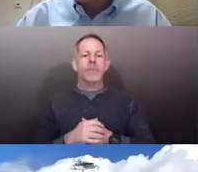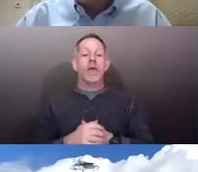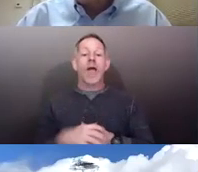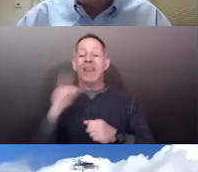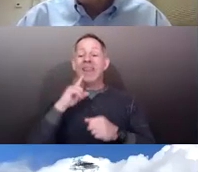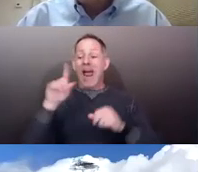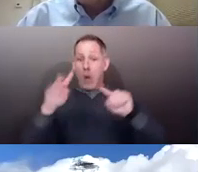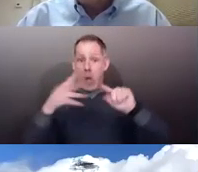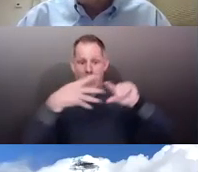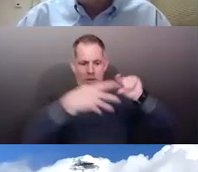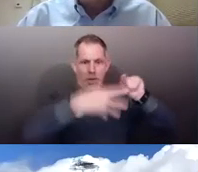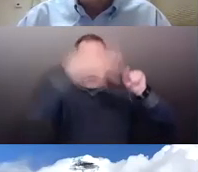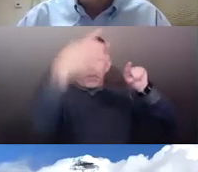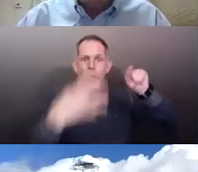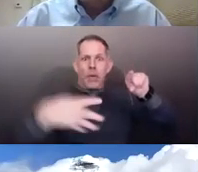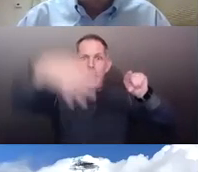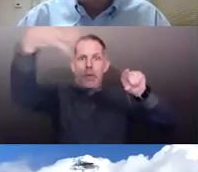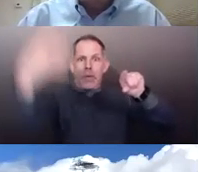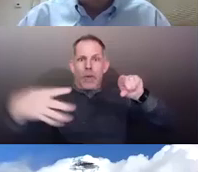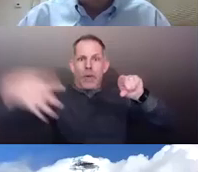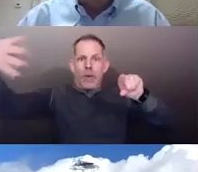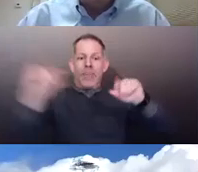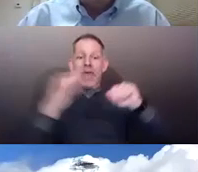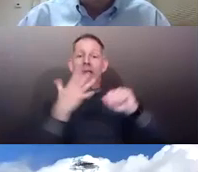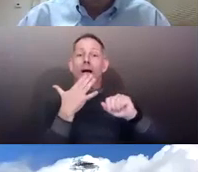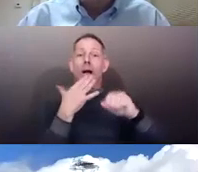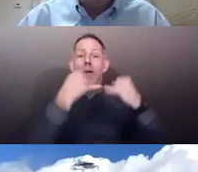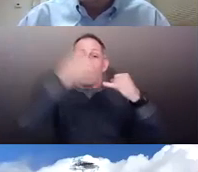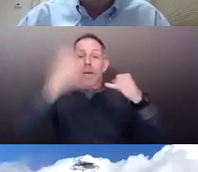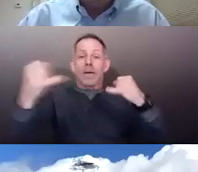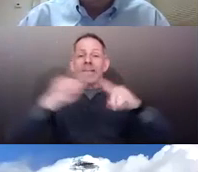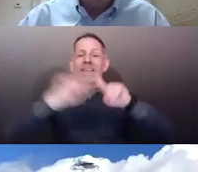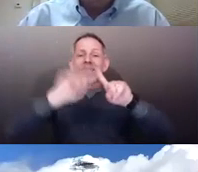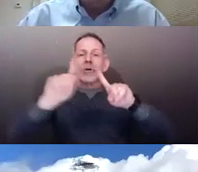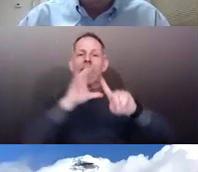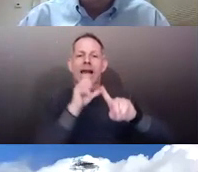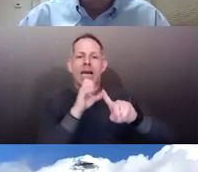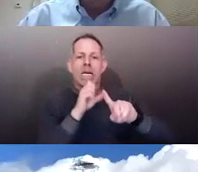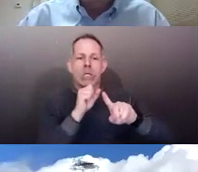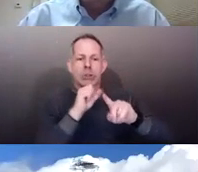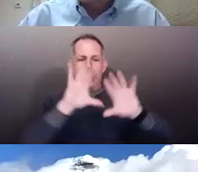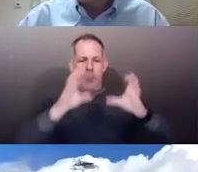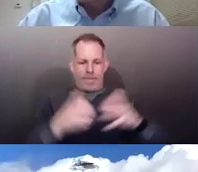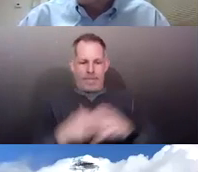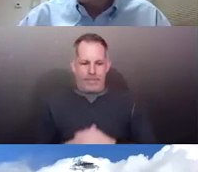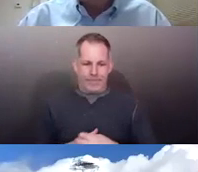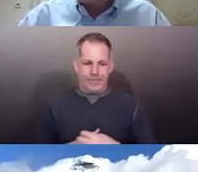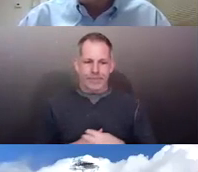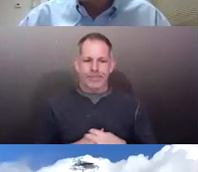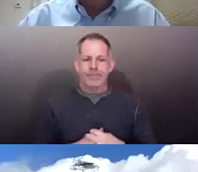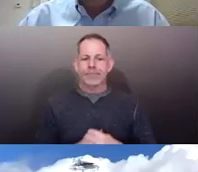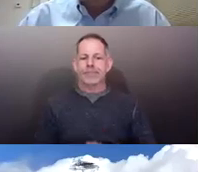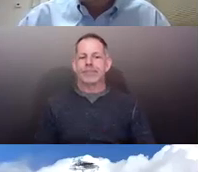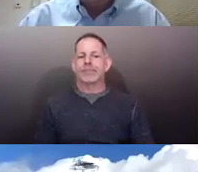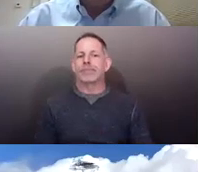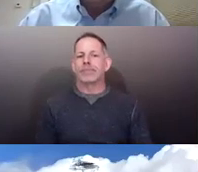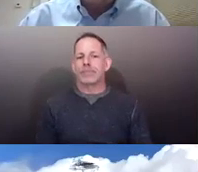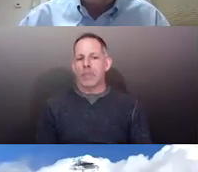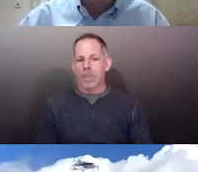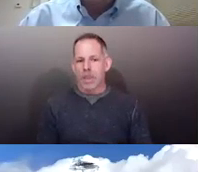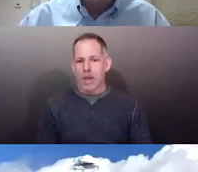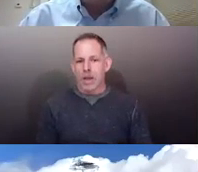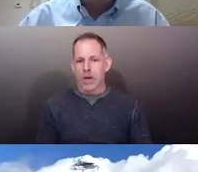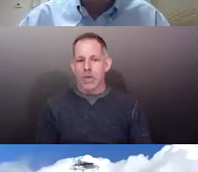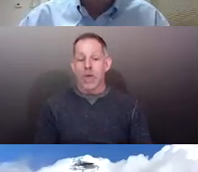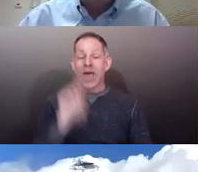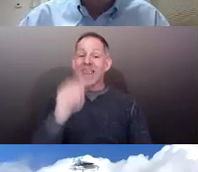art of epidemiology is characterizing things by person, place, and time. And so this is mixing person and